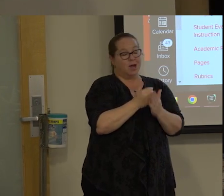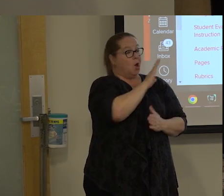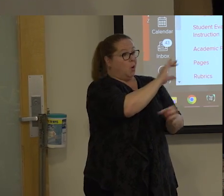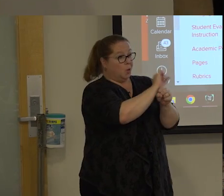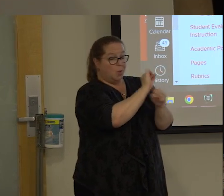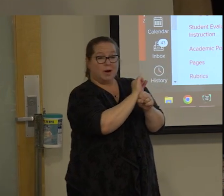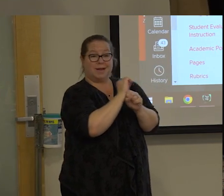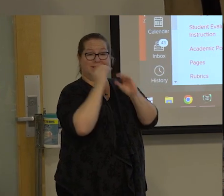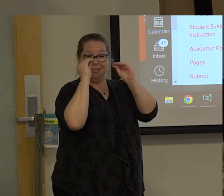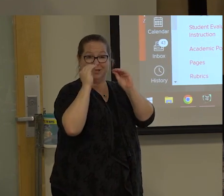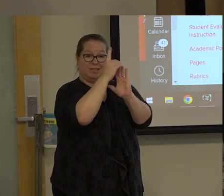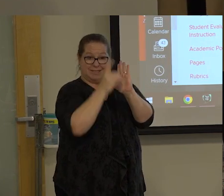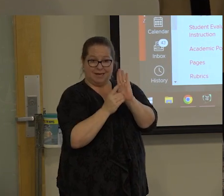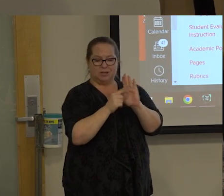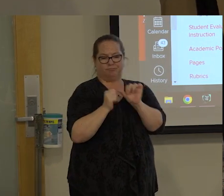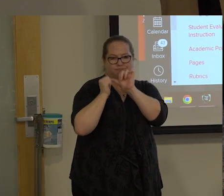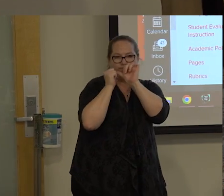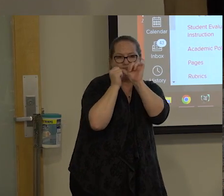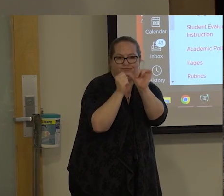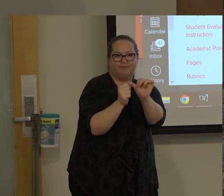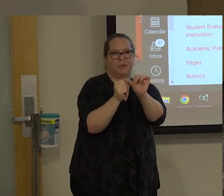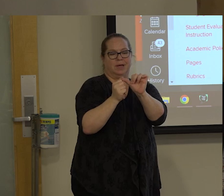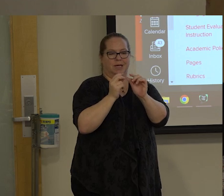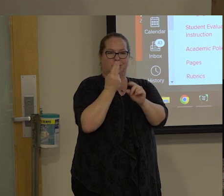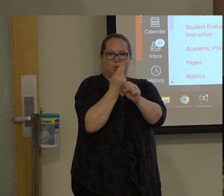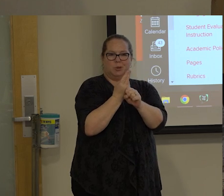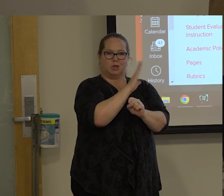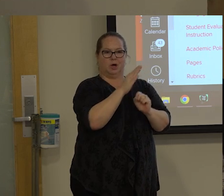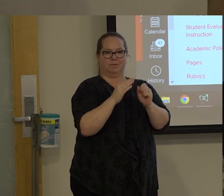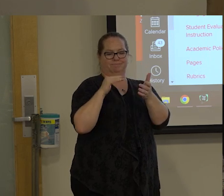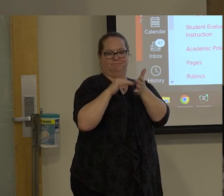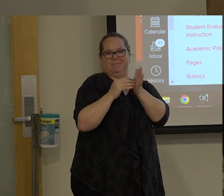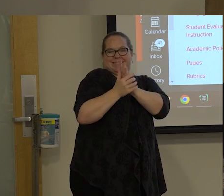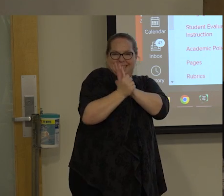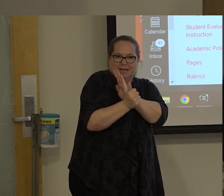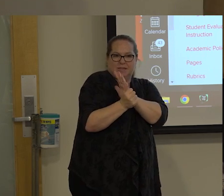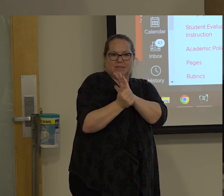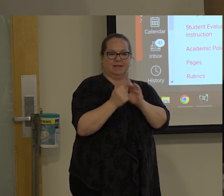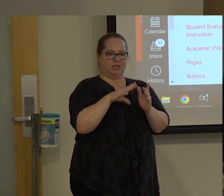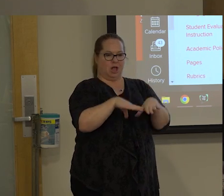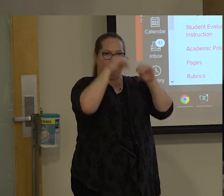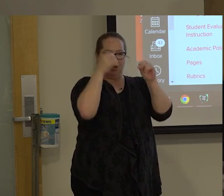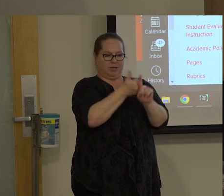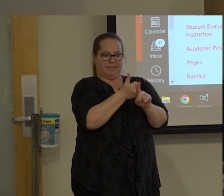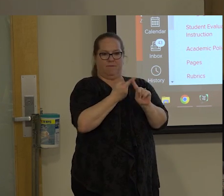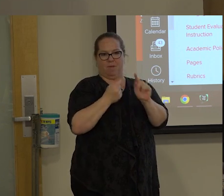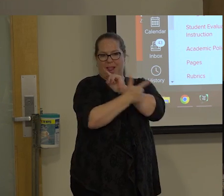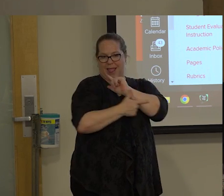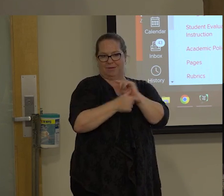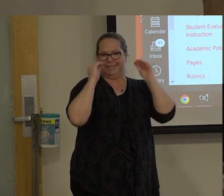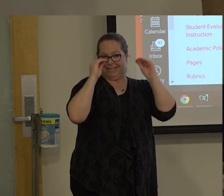designer, Jessica continues to employ many of the pedagogical skills that she acquired as a language instructor to